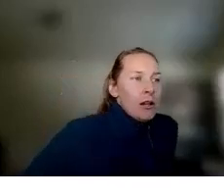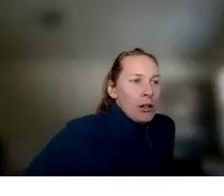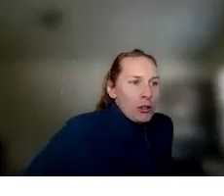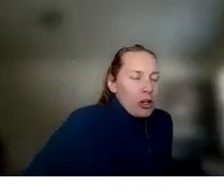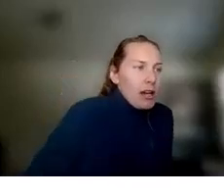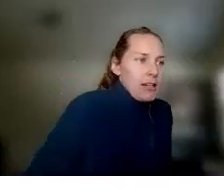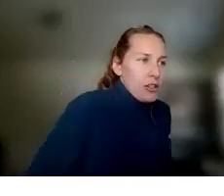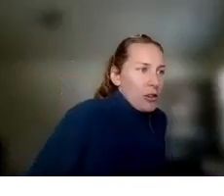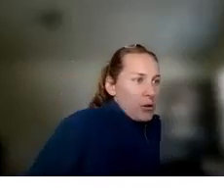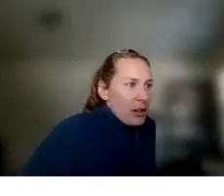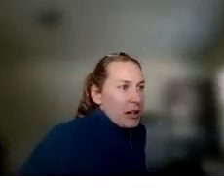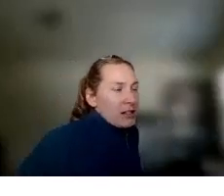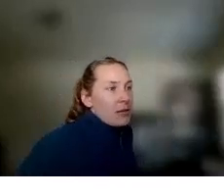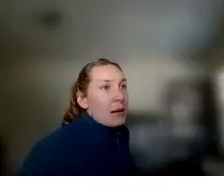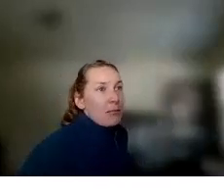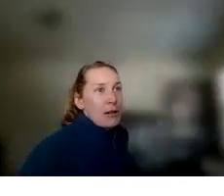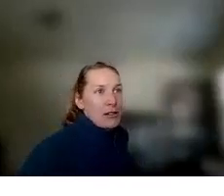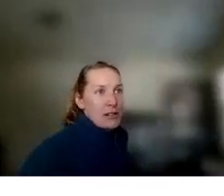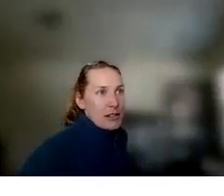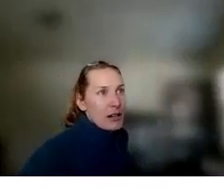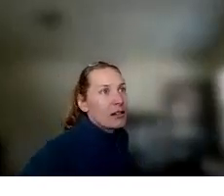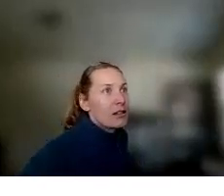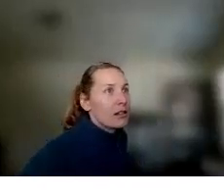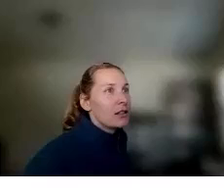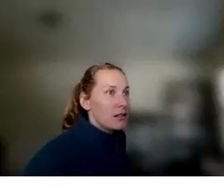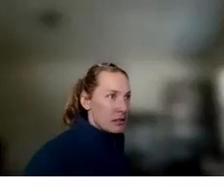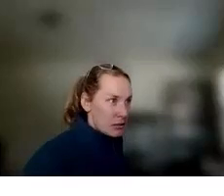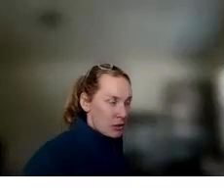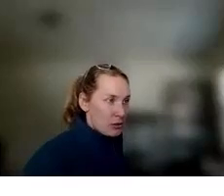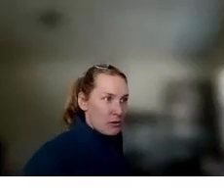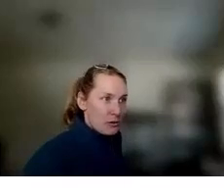really trying to communicate to members